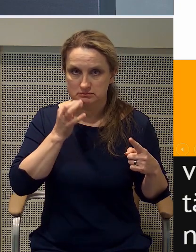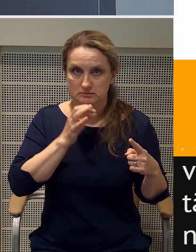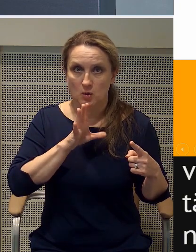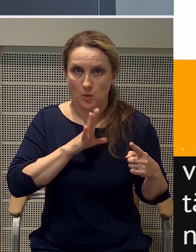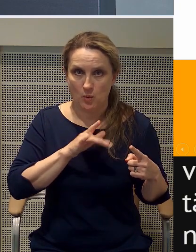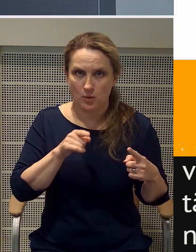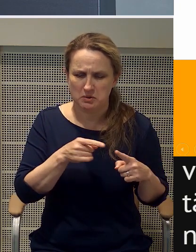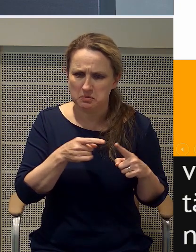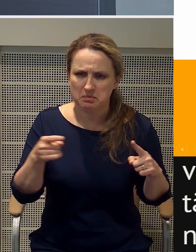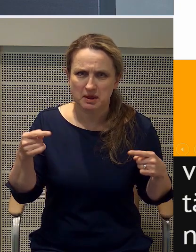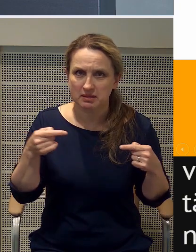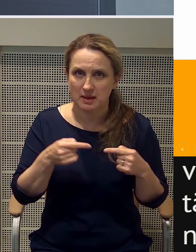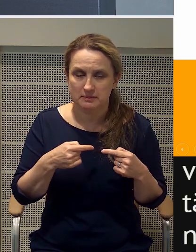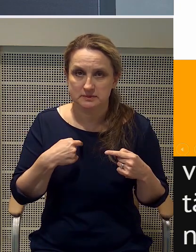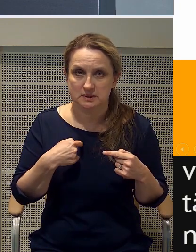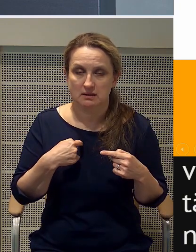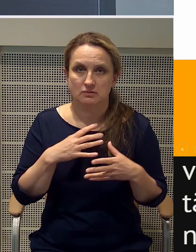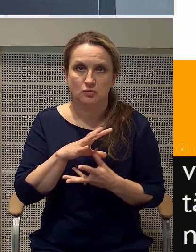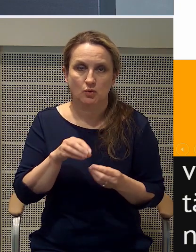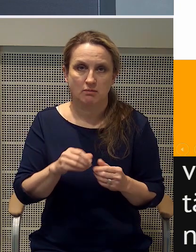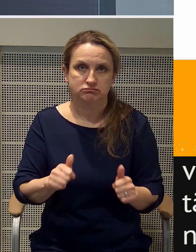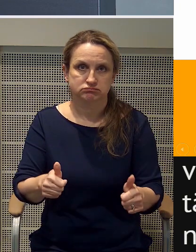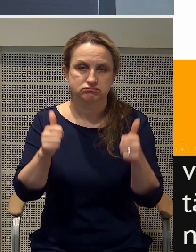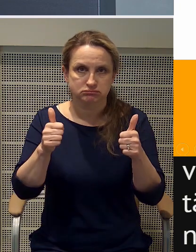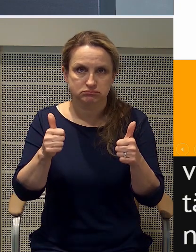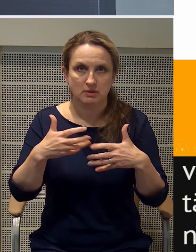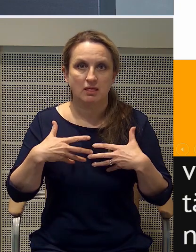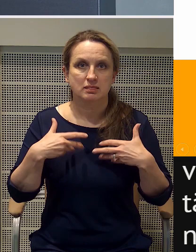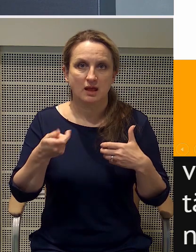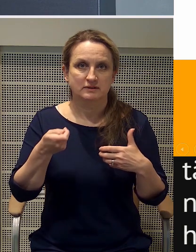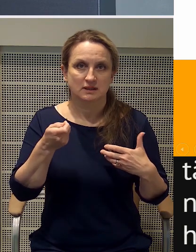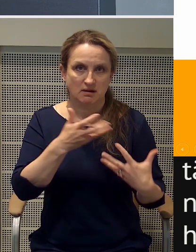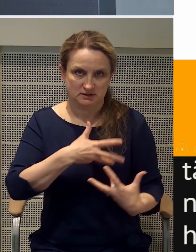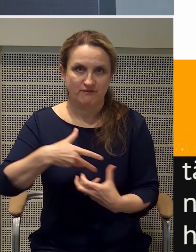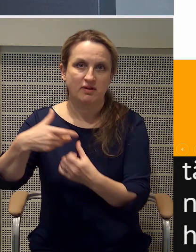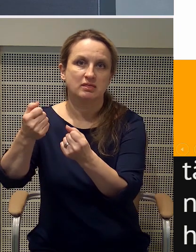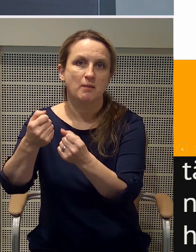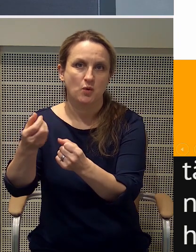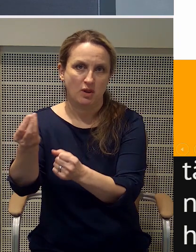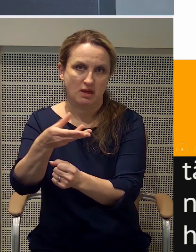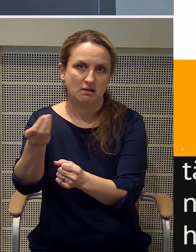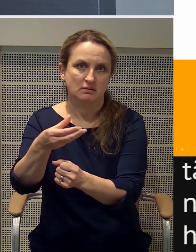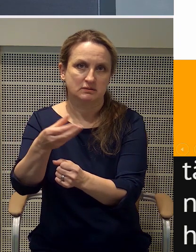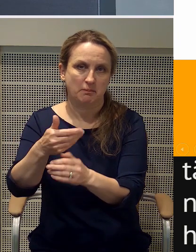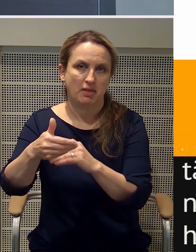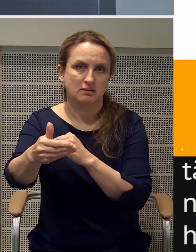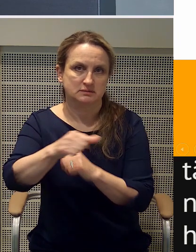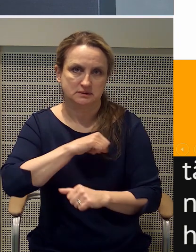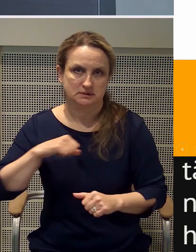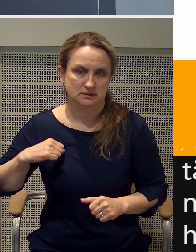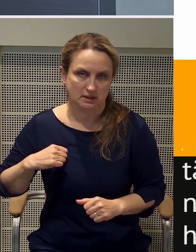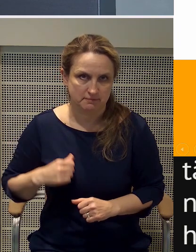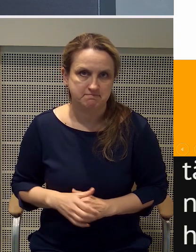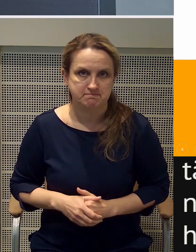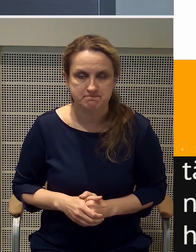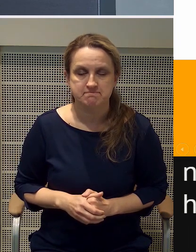I don't remember exactly how long he received the treatment. The outcomes were actually